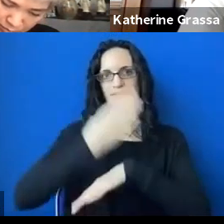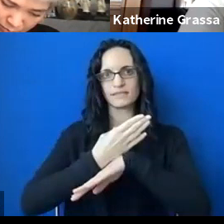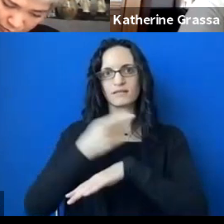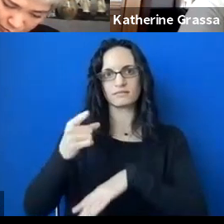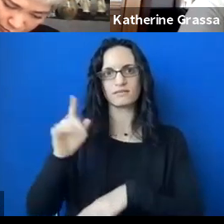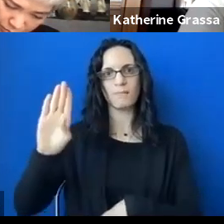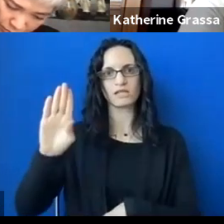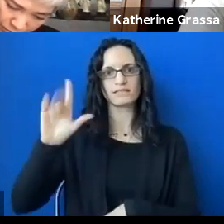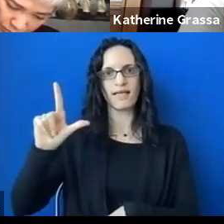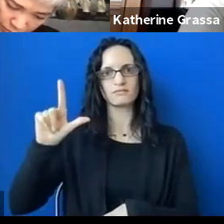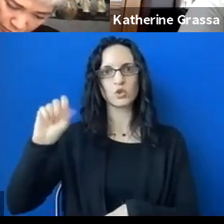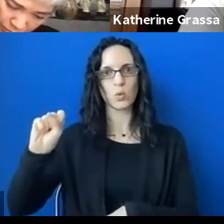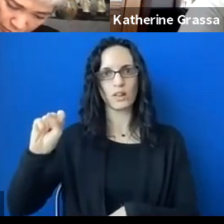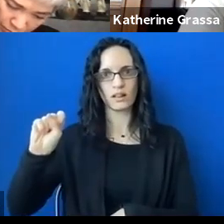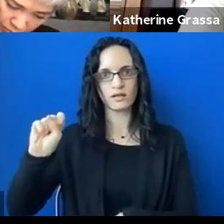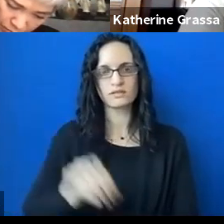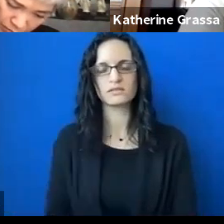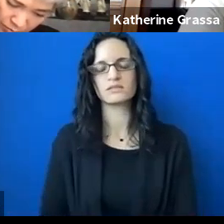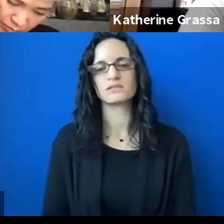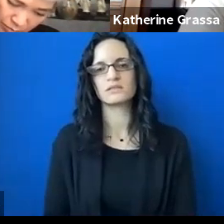Latin School.